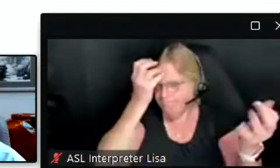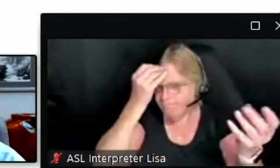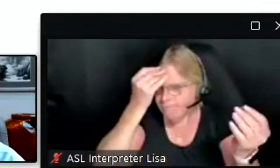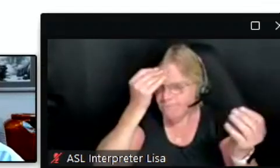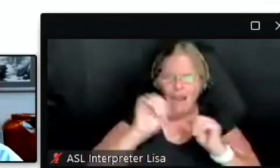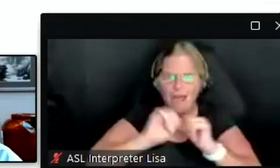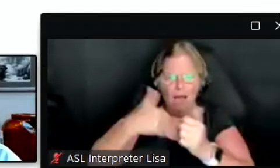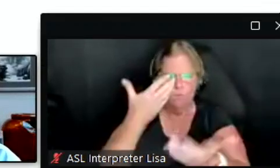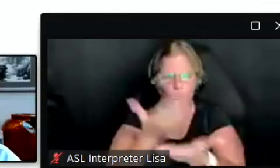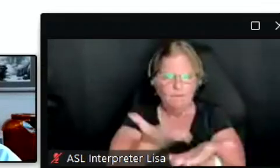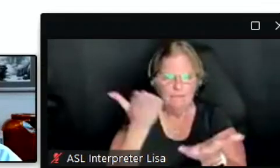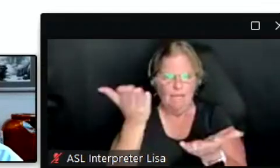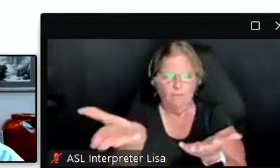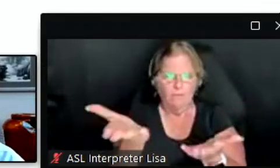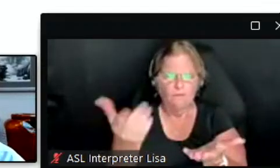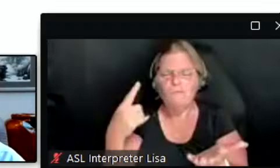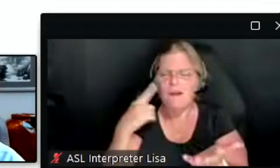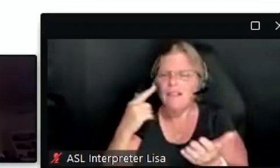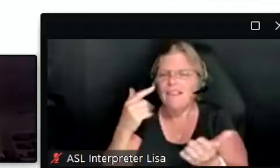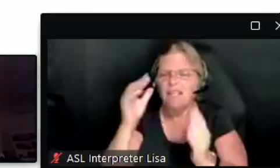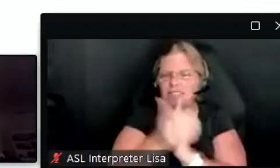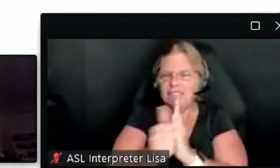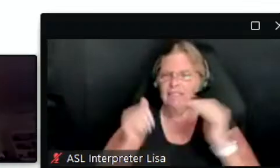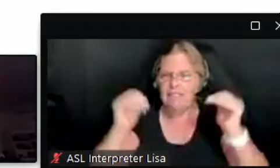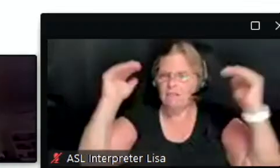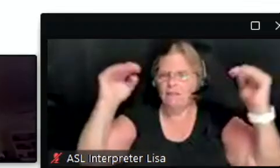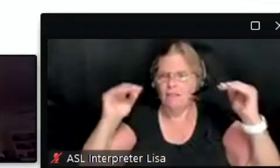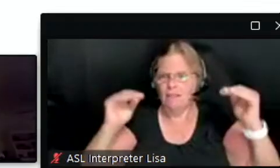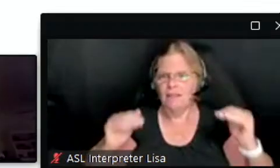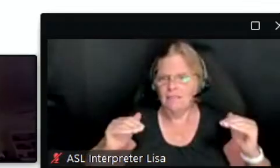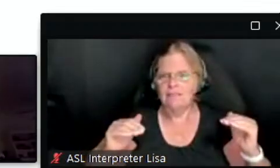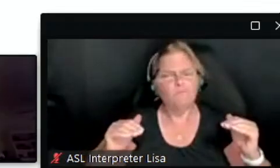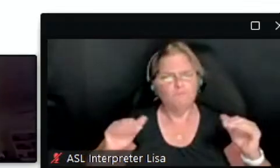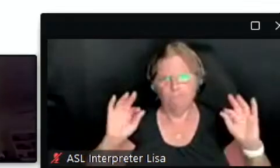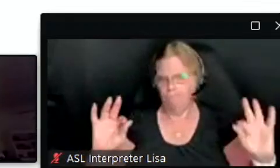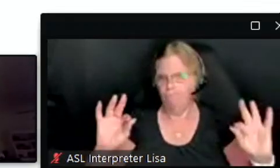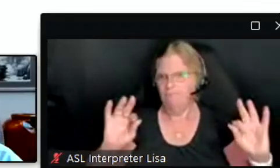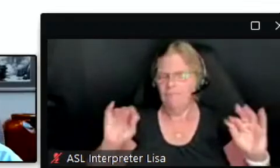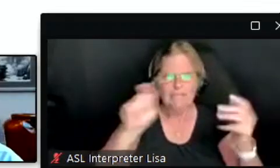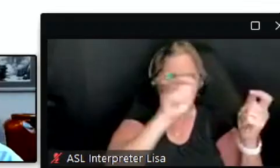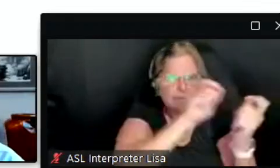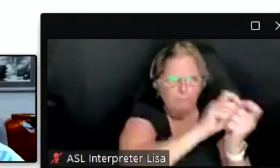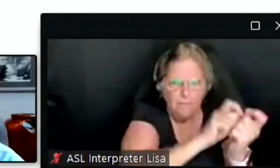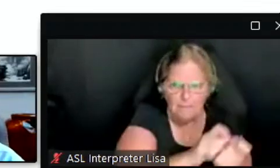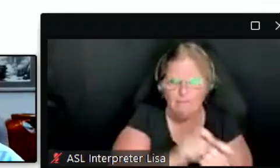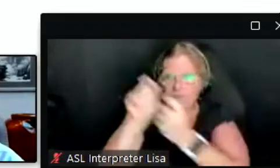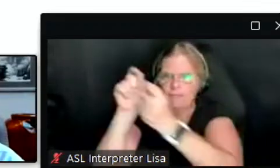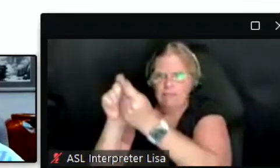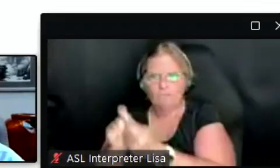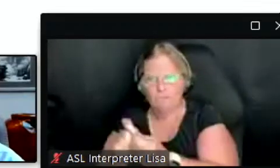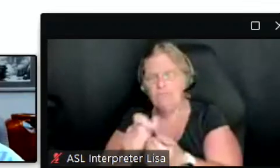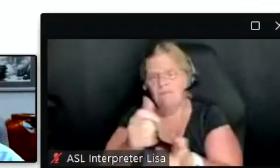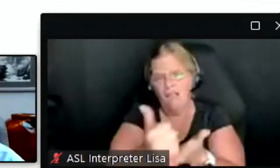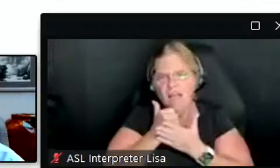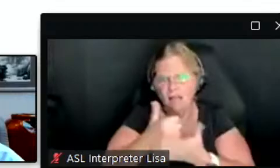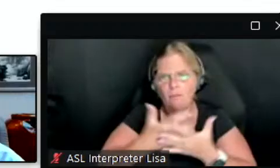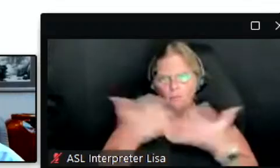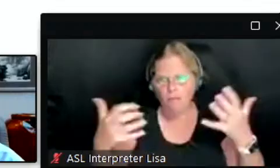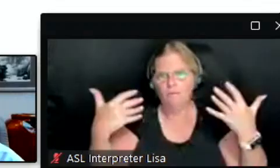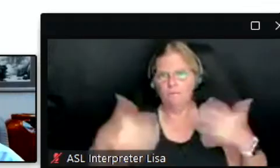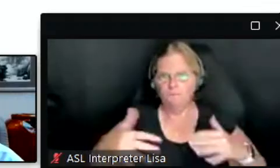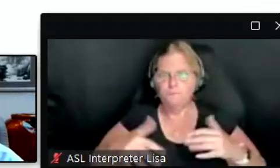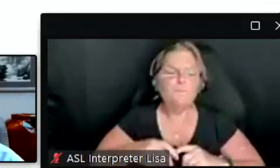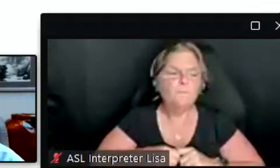But I think the list of skills seems really specific and really helpful. The